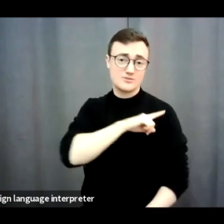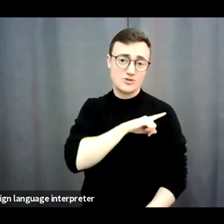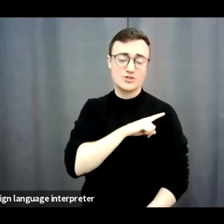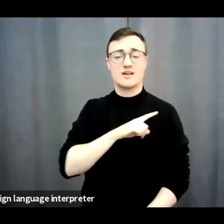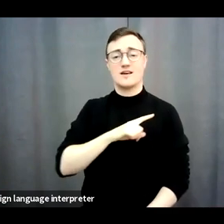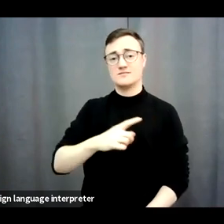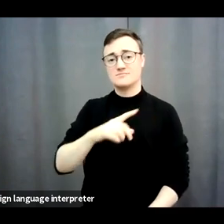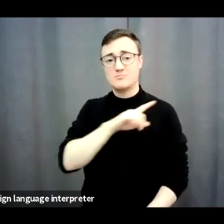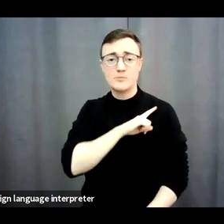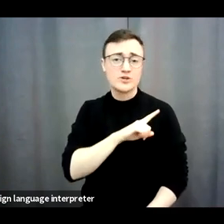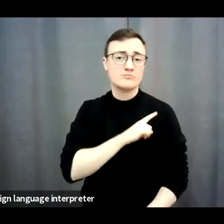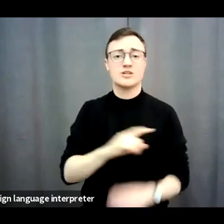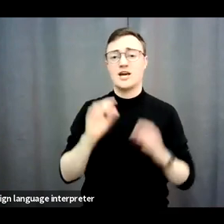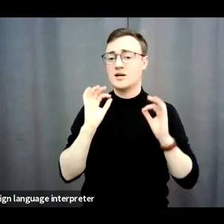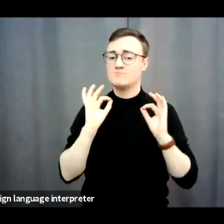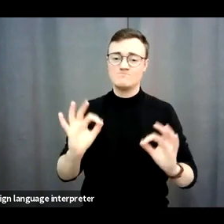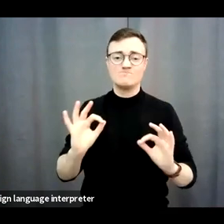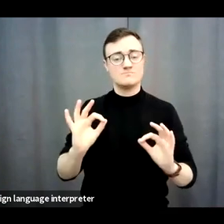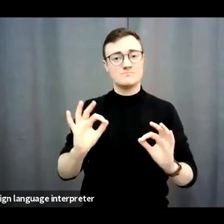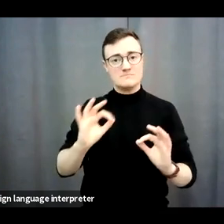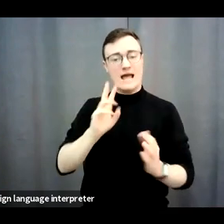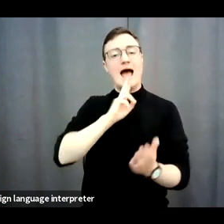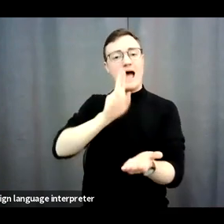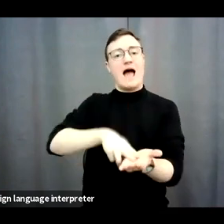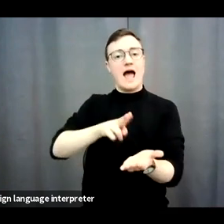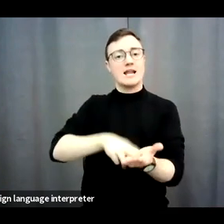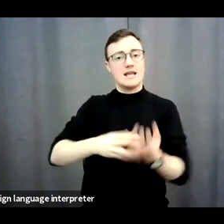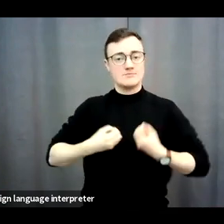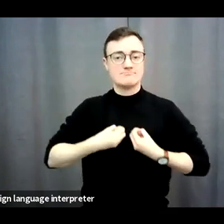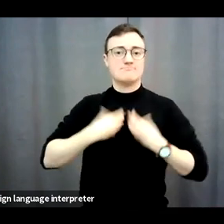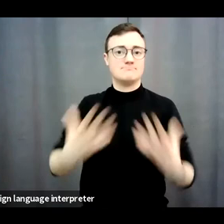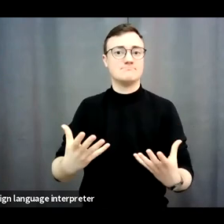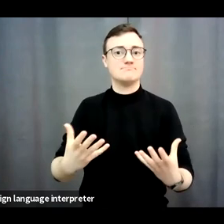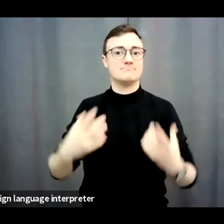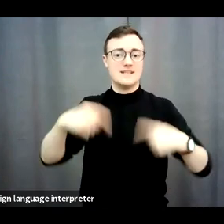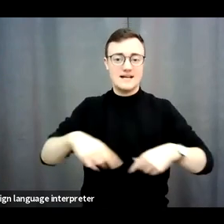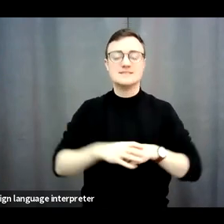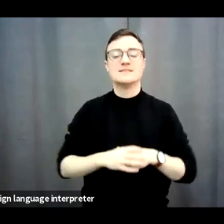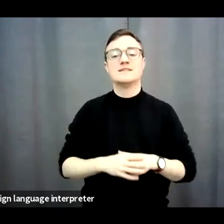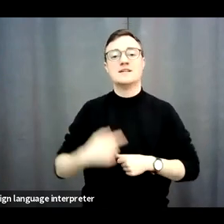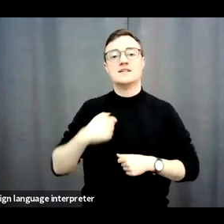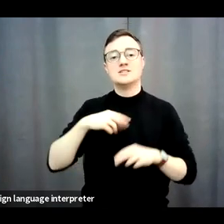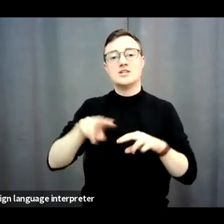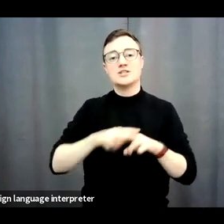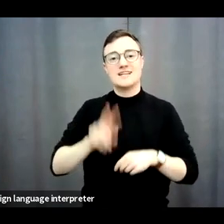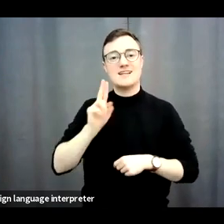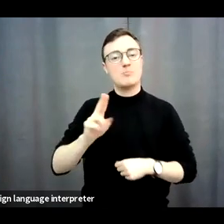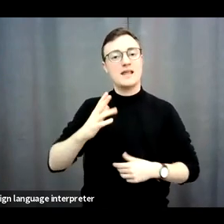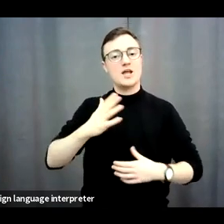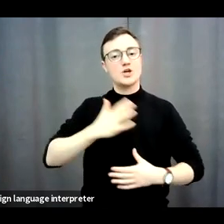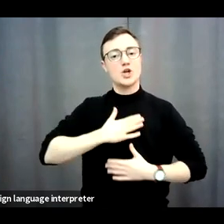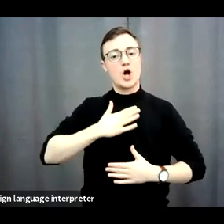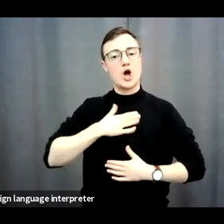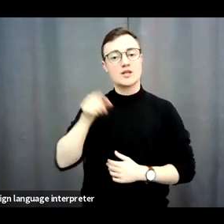and a very real conversation with us here. I was really happy to hear you amplify the